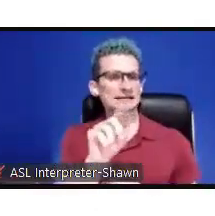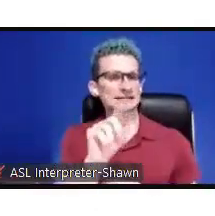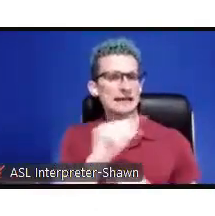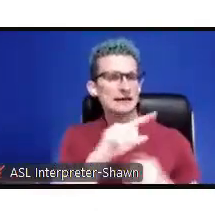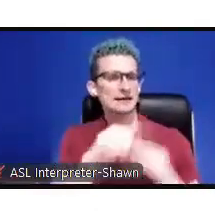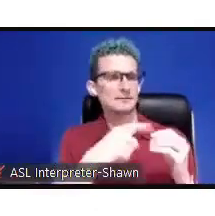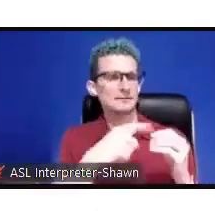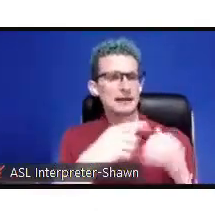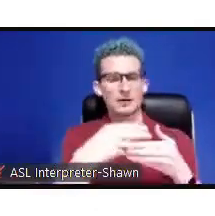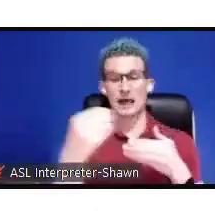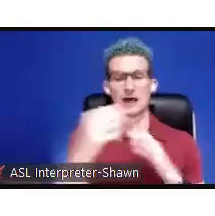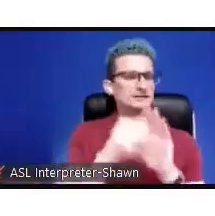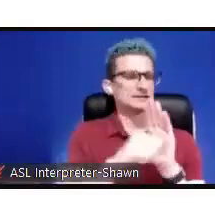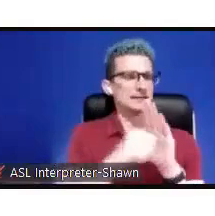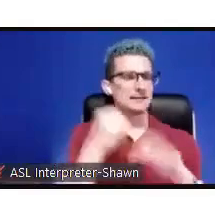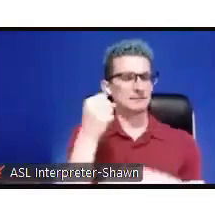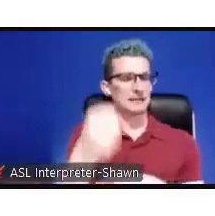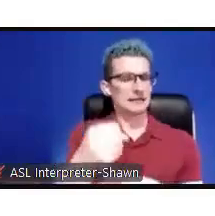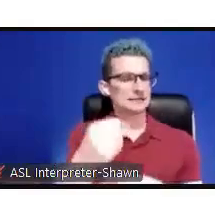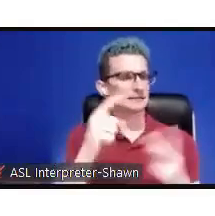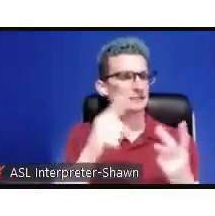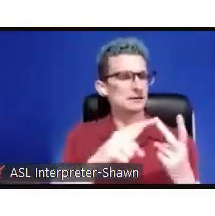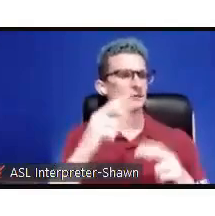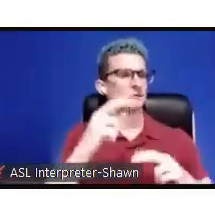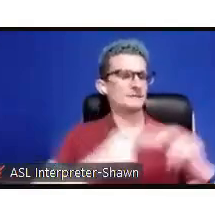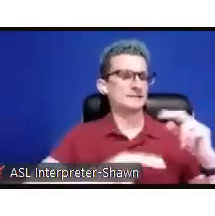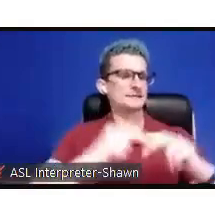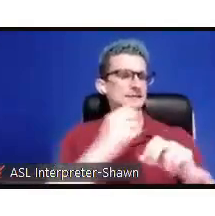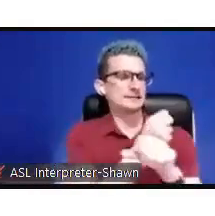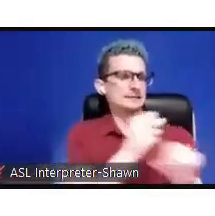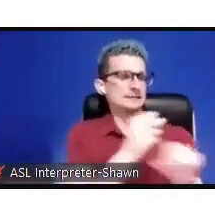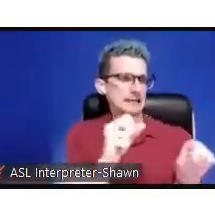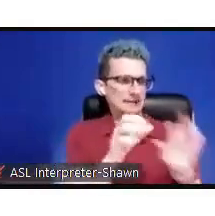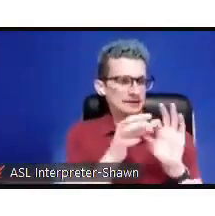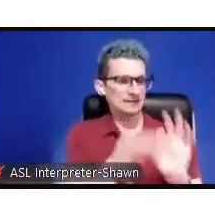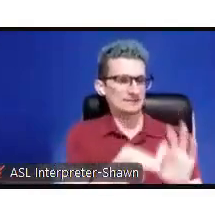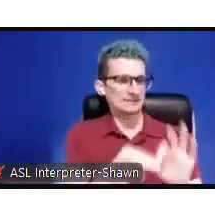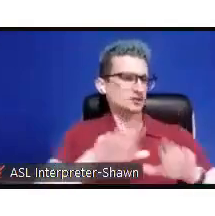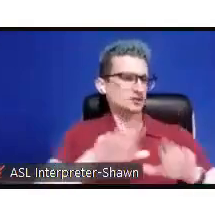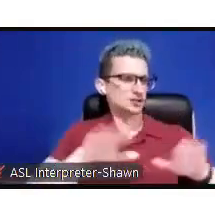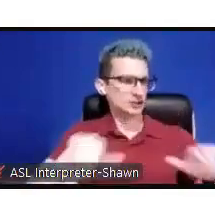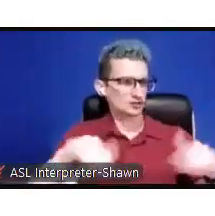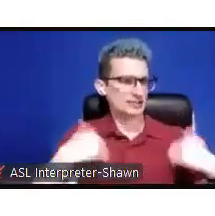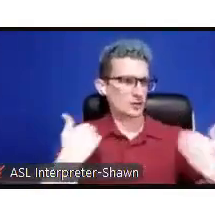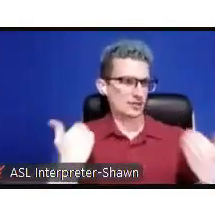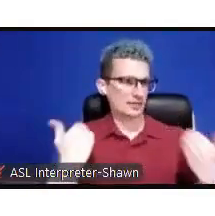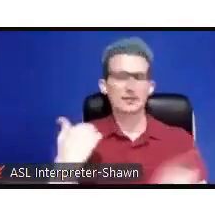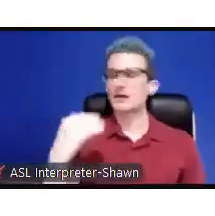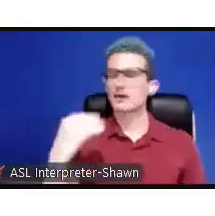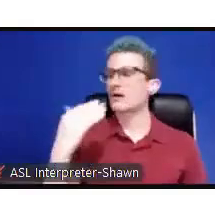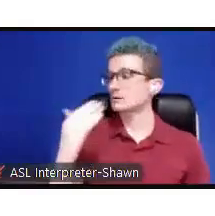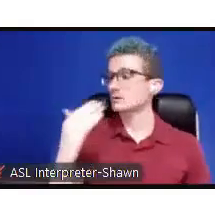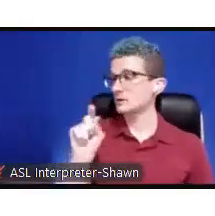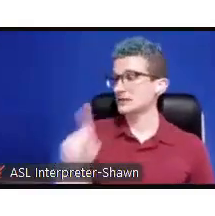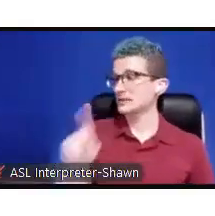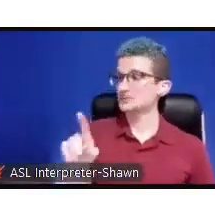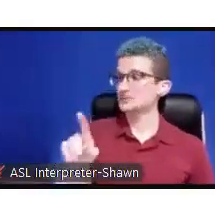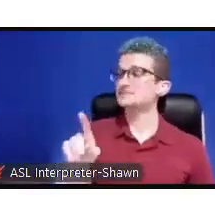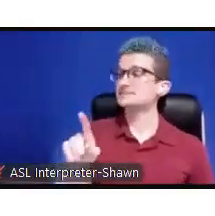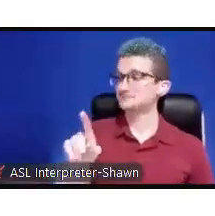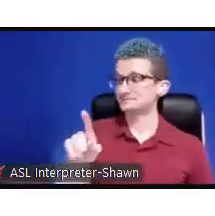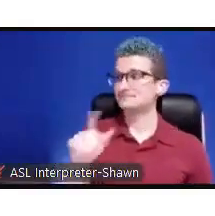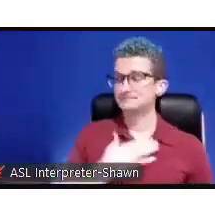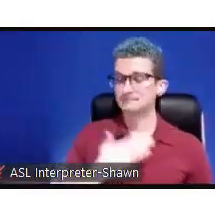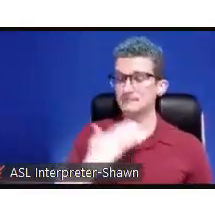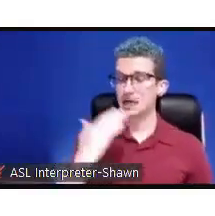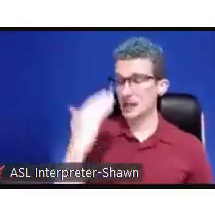as facility safety that's going on with children and youth. It's a good question. To my knowledge,